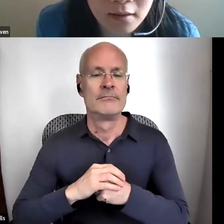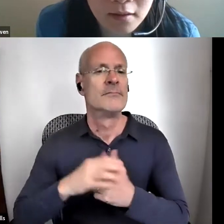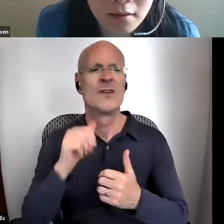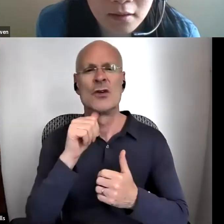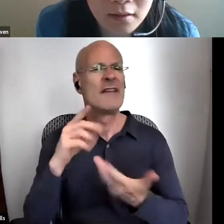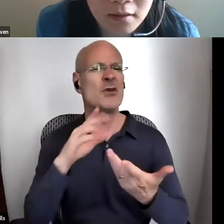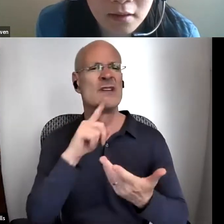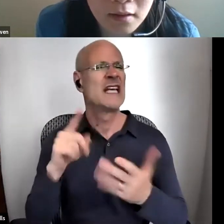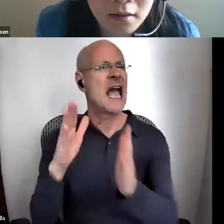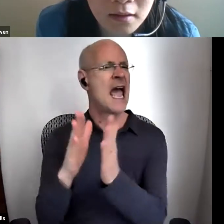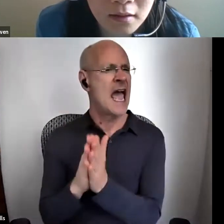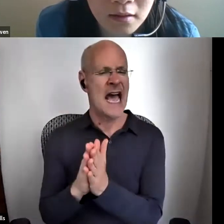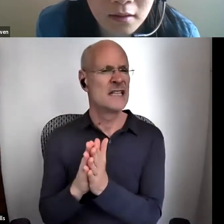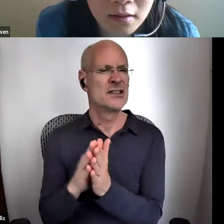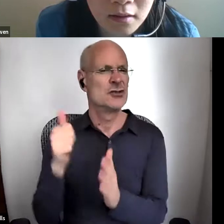to initiate.